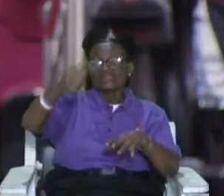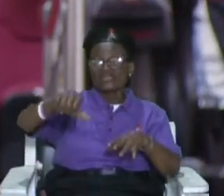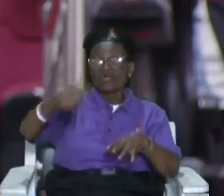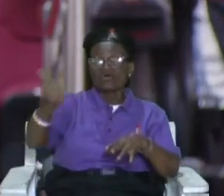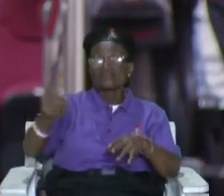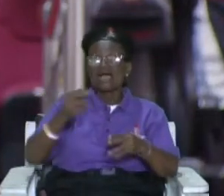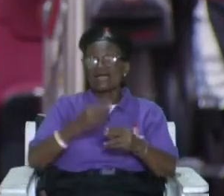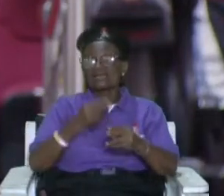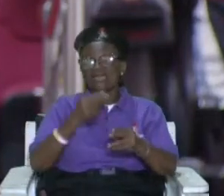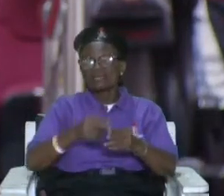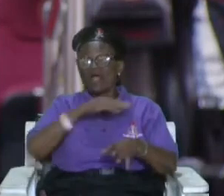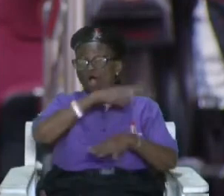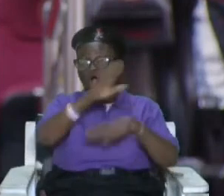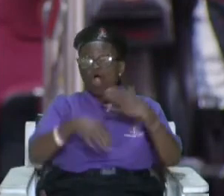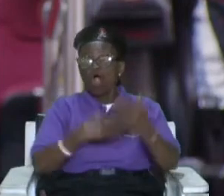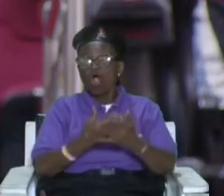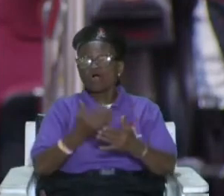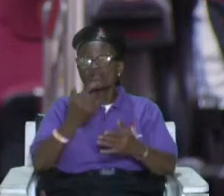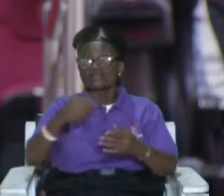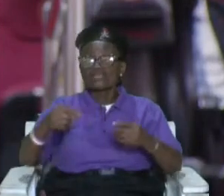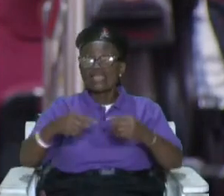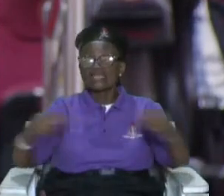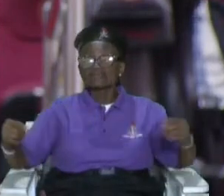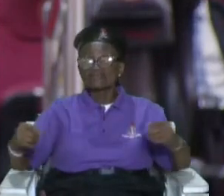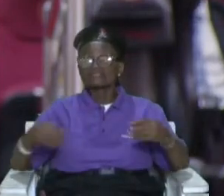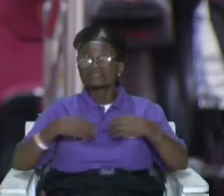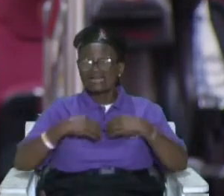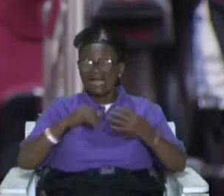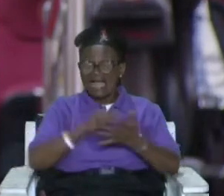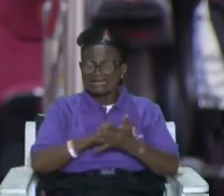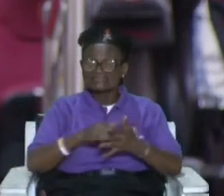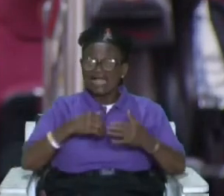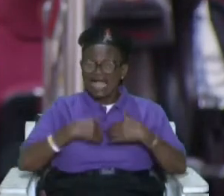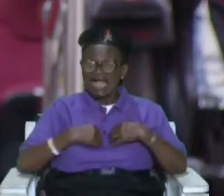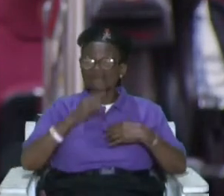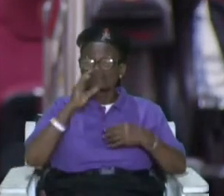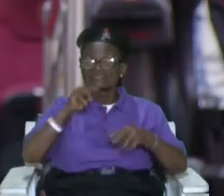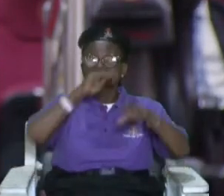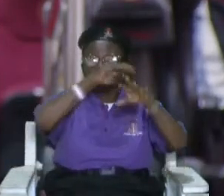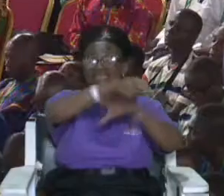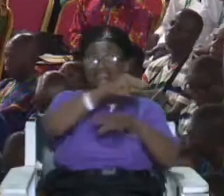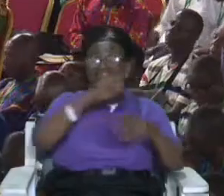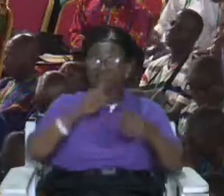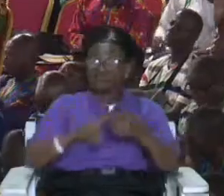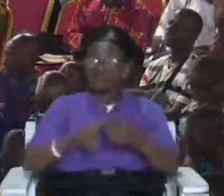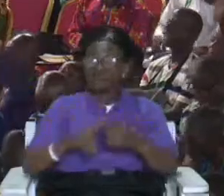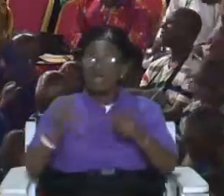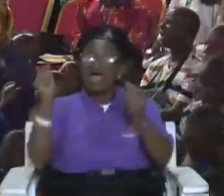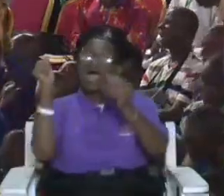all the enemies that have been sent to arrest you, you will arrest them.